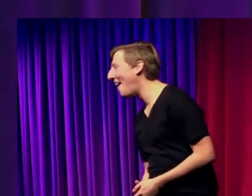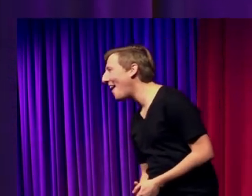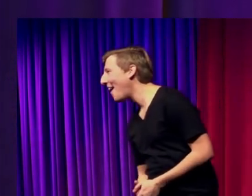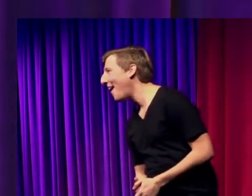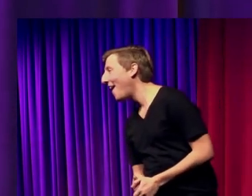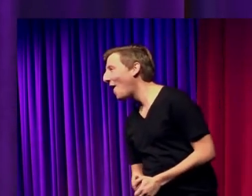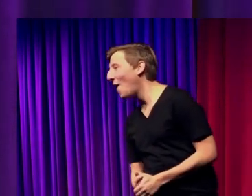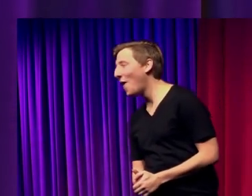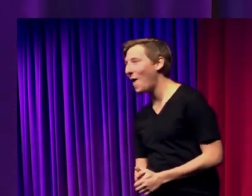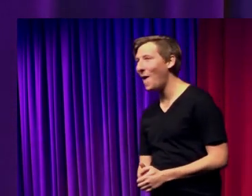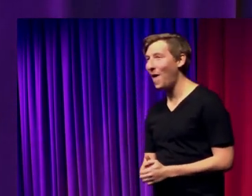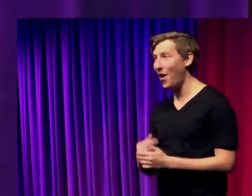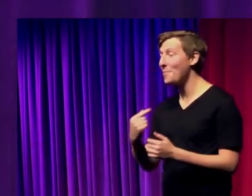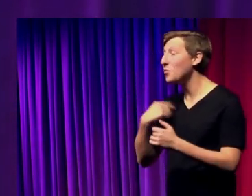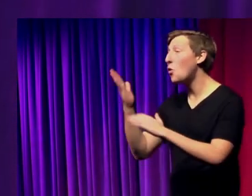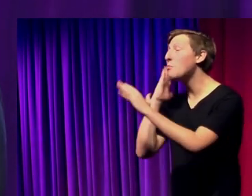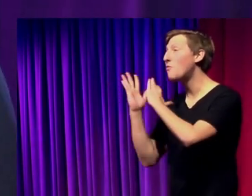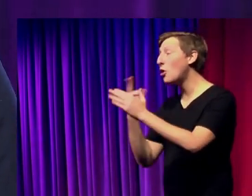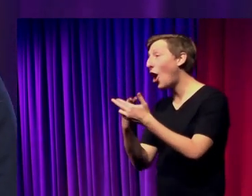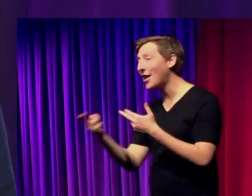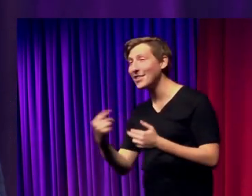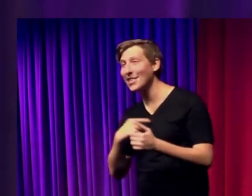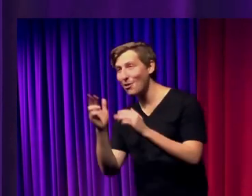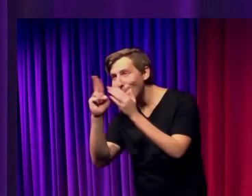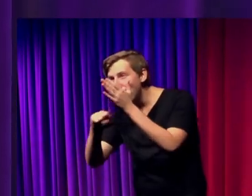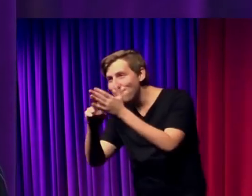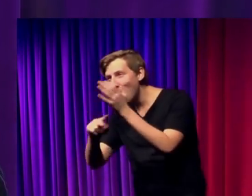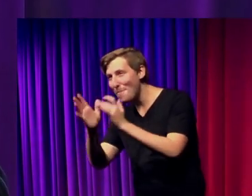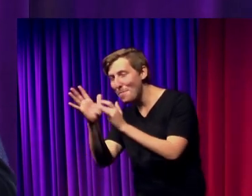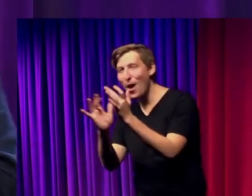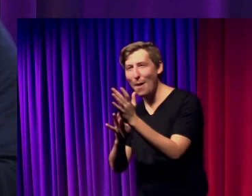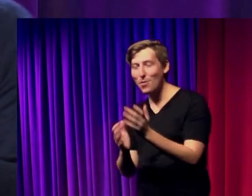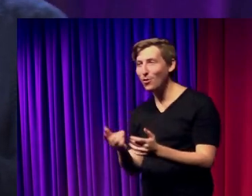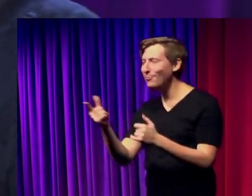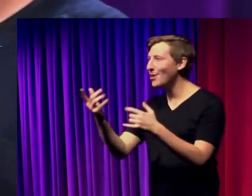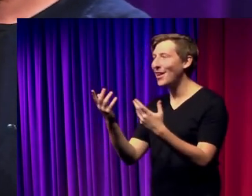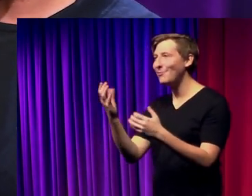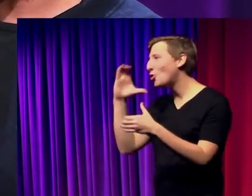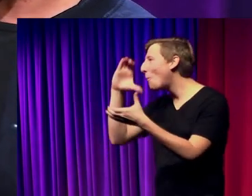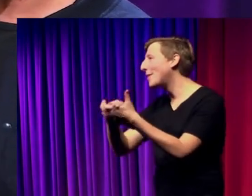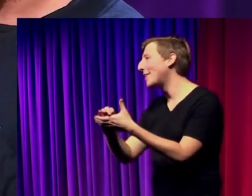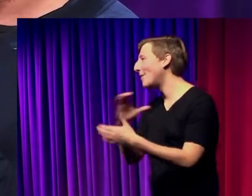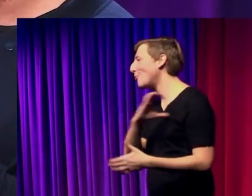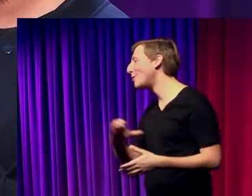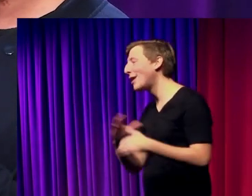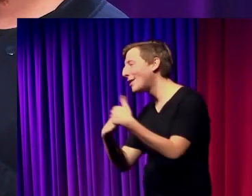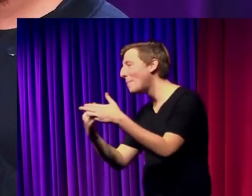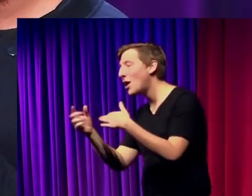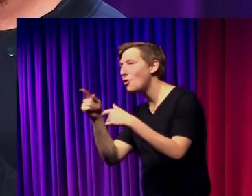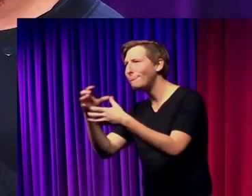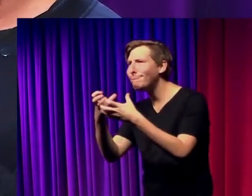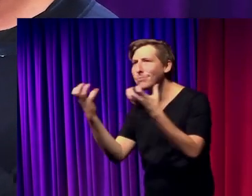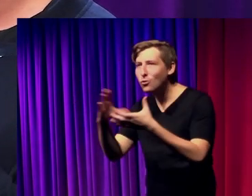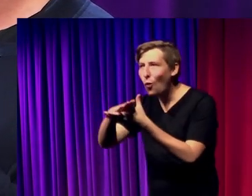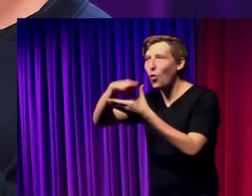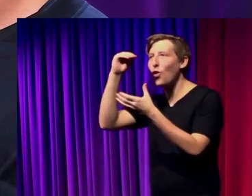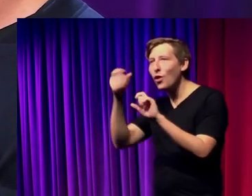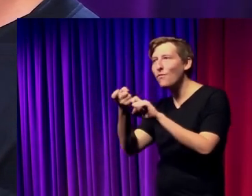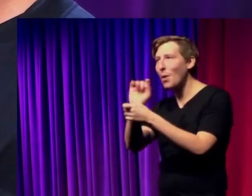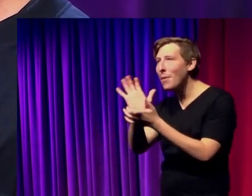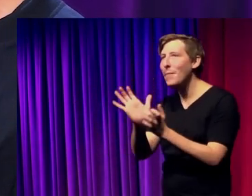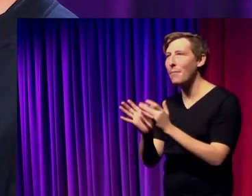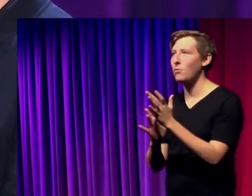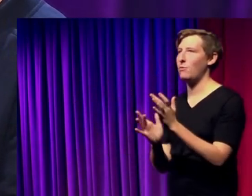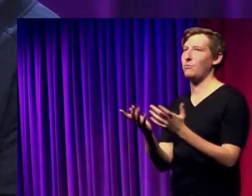No, but I did. I used to read the Bible. I think even if you don't believe in the Bible, there's so much to learn from it. And one of my favorite stories is the story